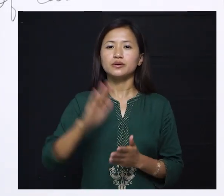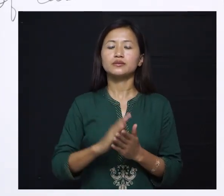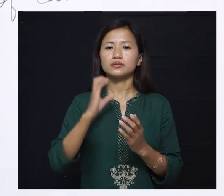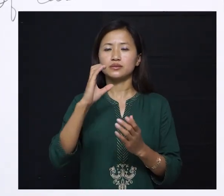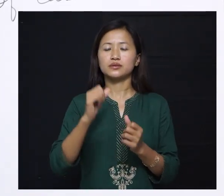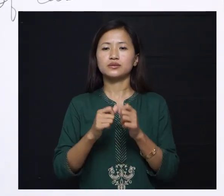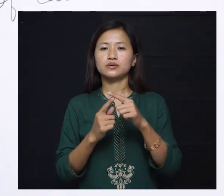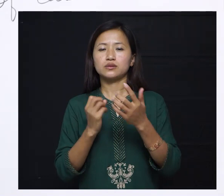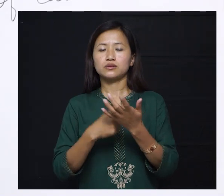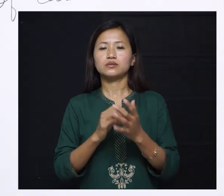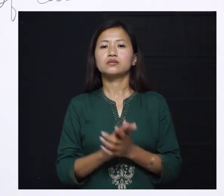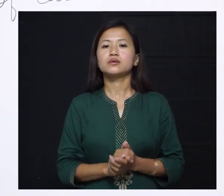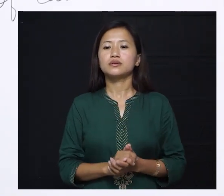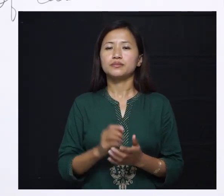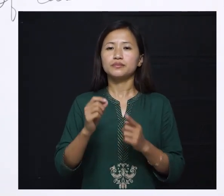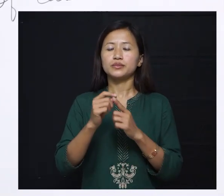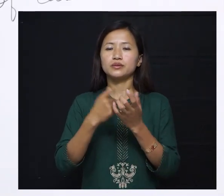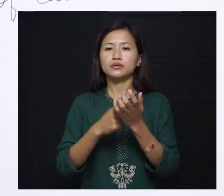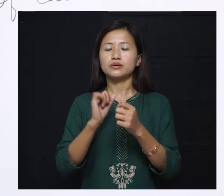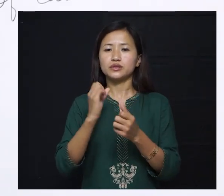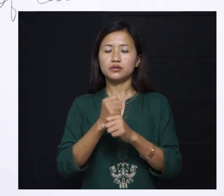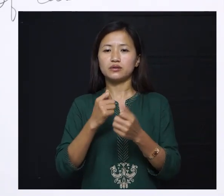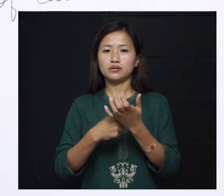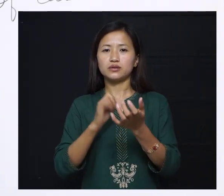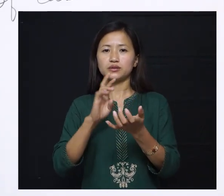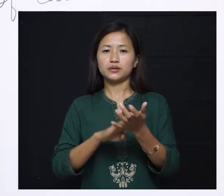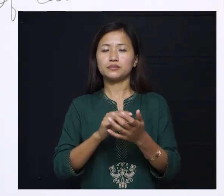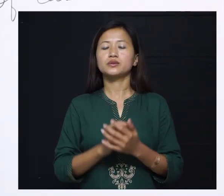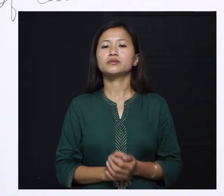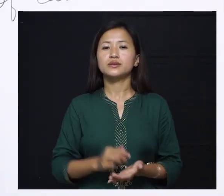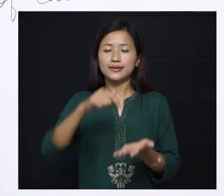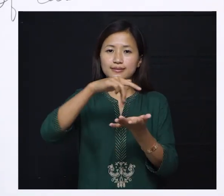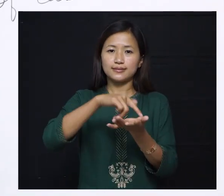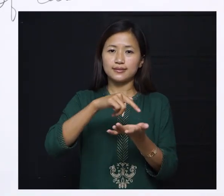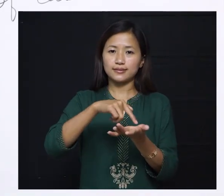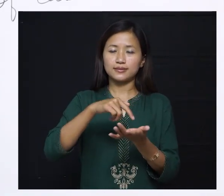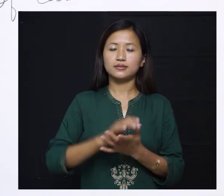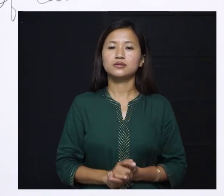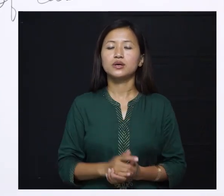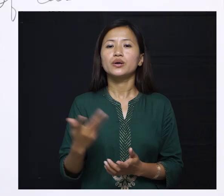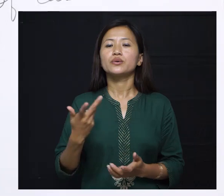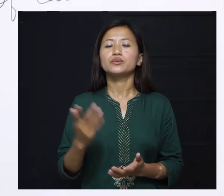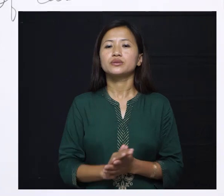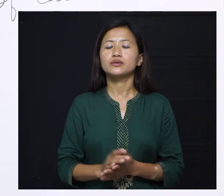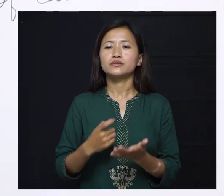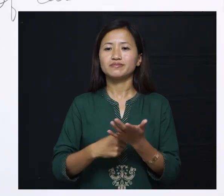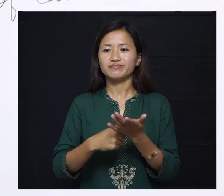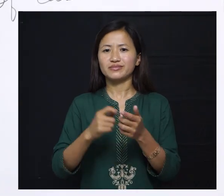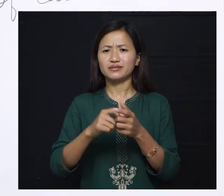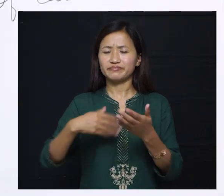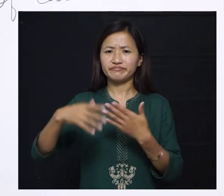category, that is the pilgrim centers. Now pilgrim centers are those centers which have religious